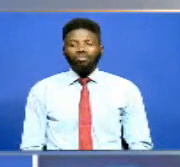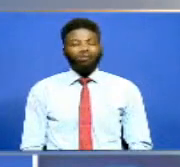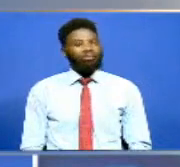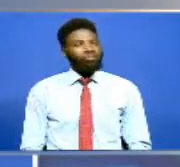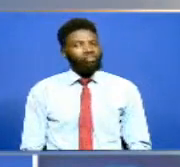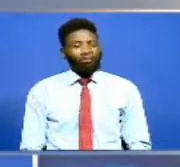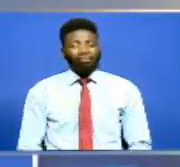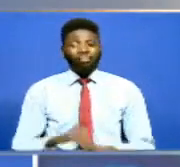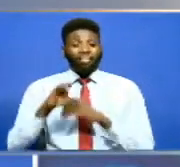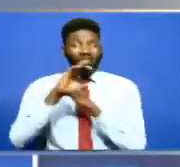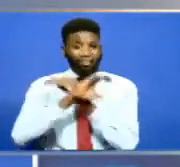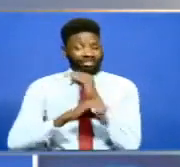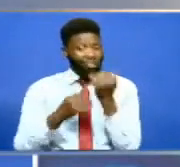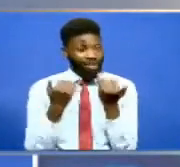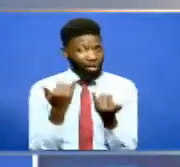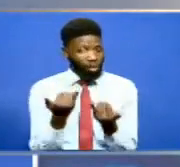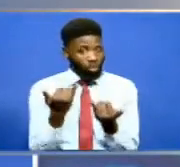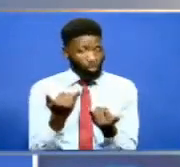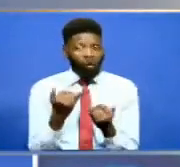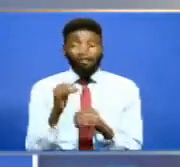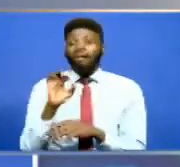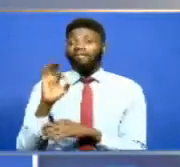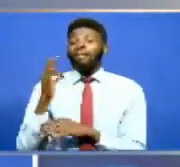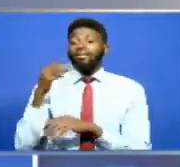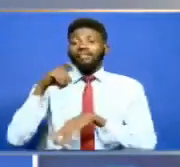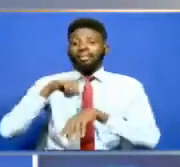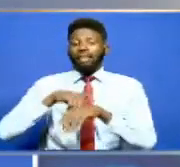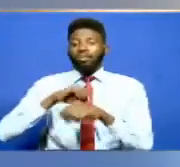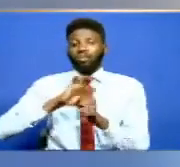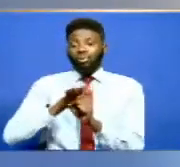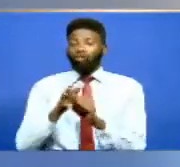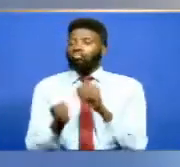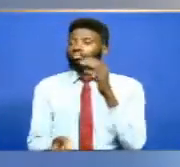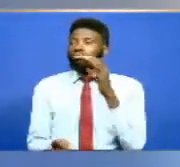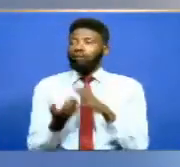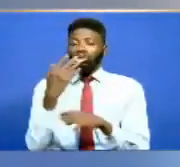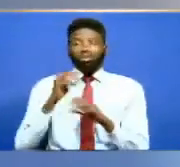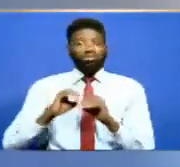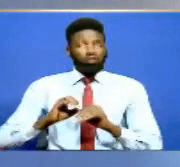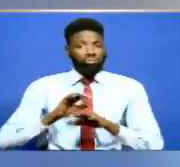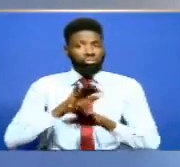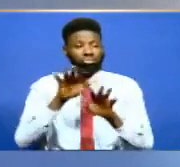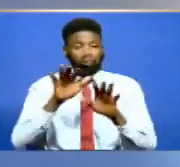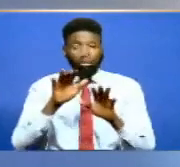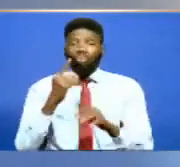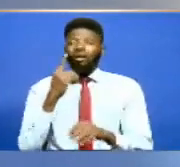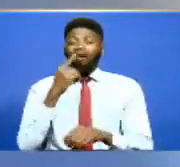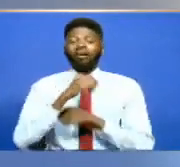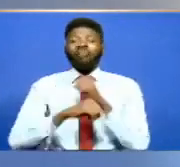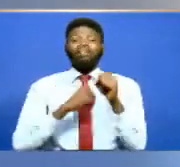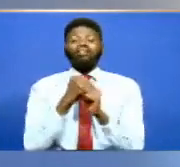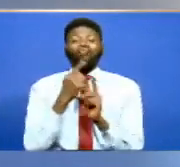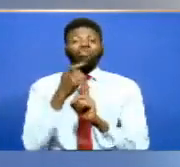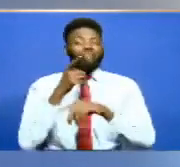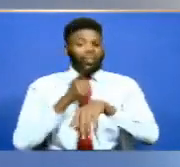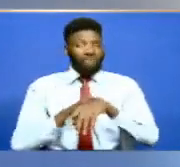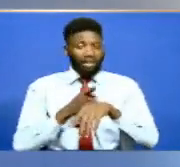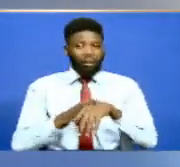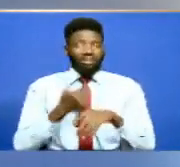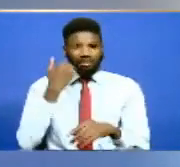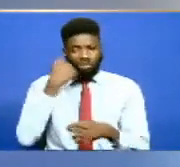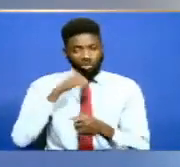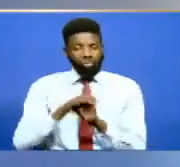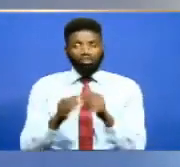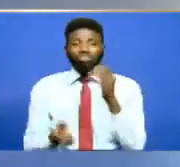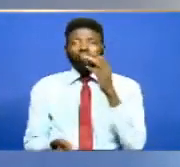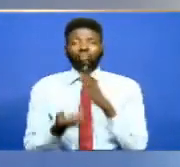And the country is currently witnessing a third wave of COVID-19, a year since it reported its first case, and